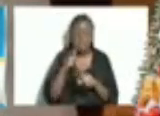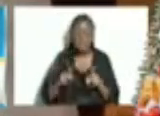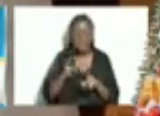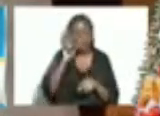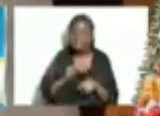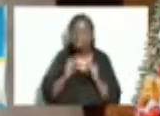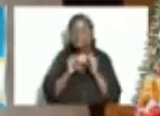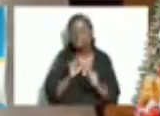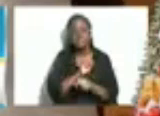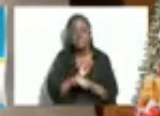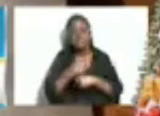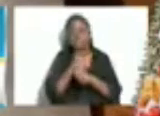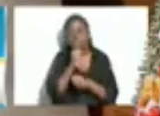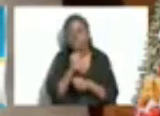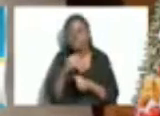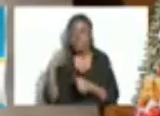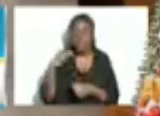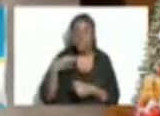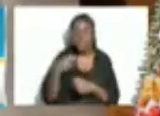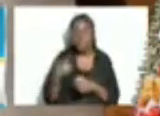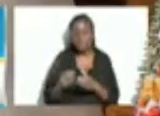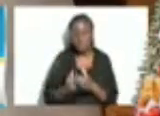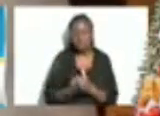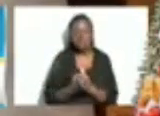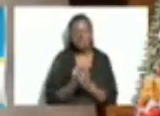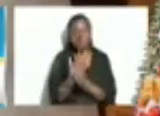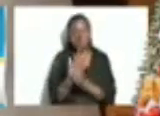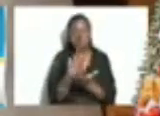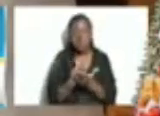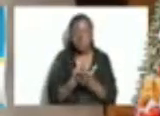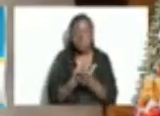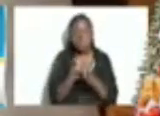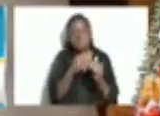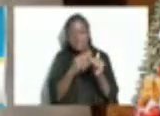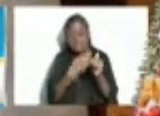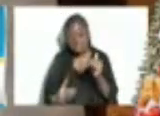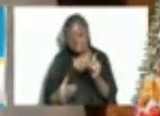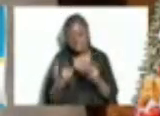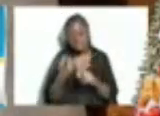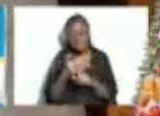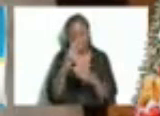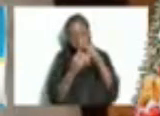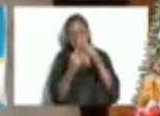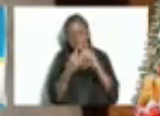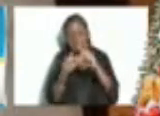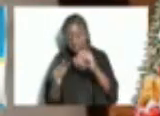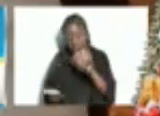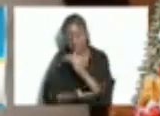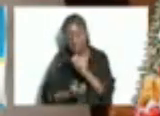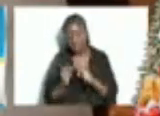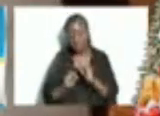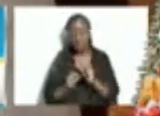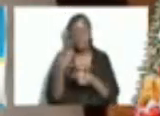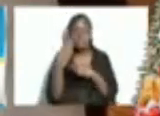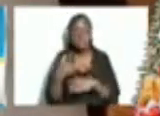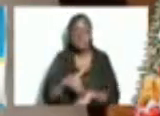must ensure that those benefits of a growing economy flow down straight throughout from the top to the bottom so that Bahamians actually feel